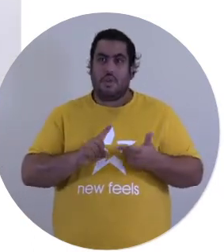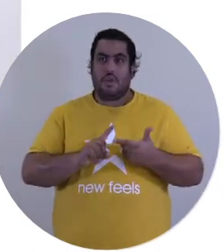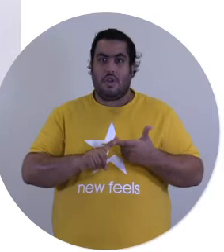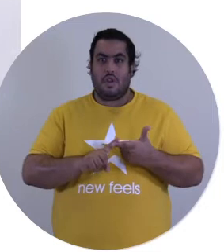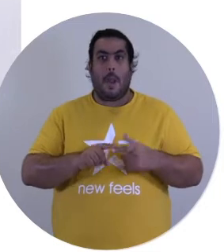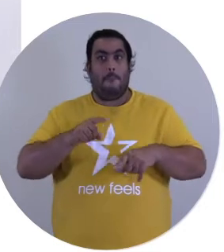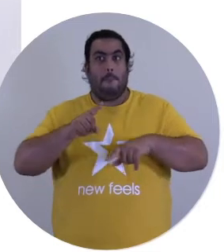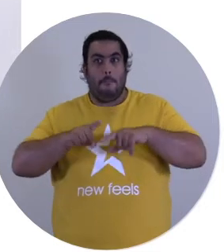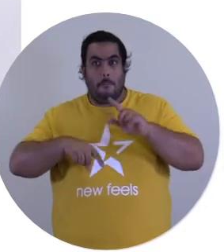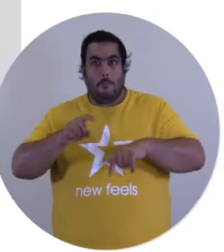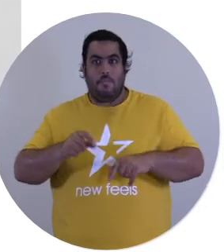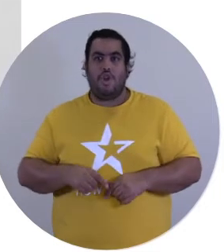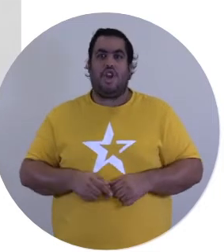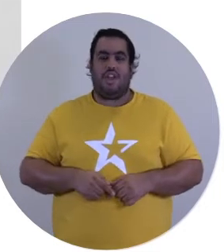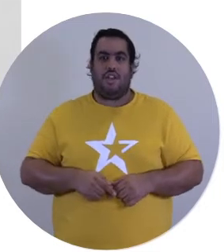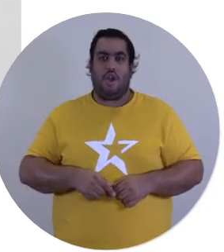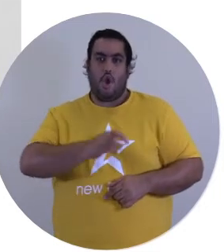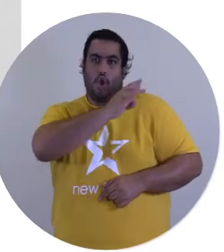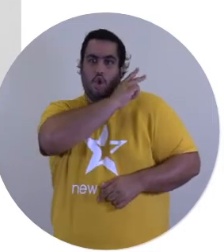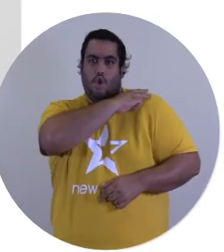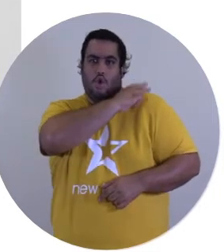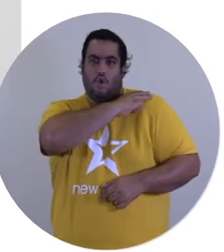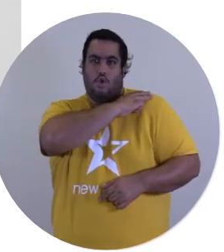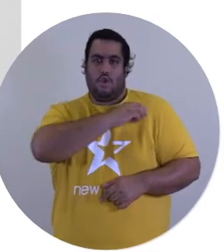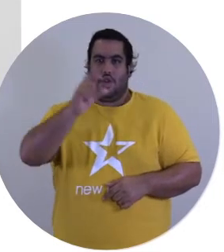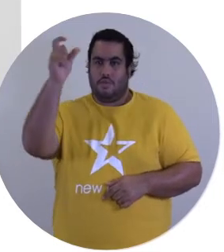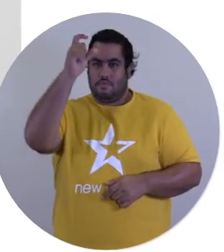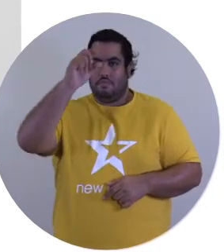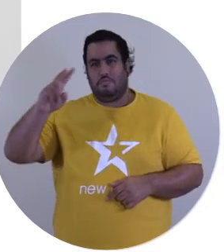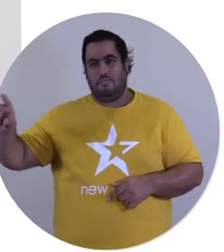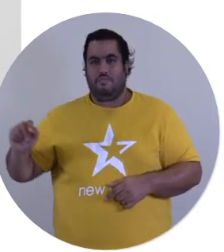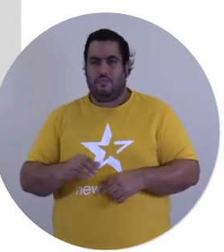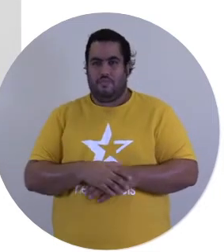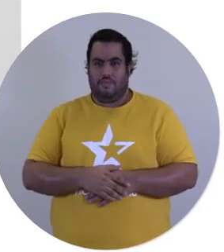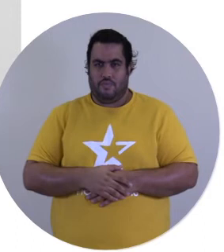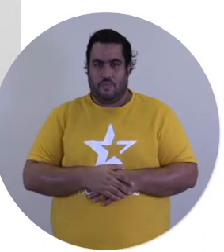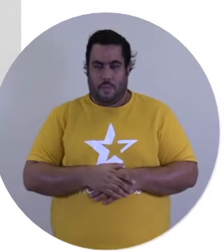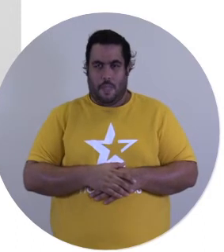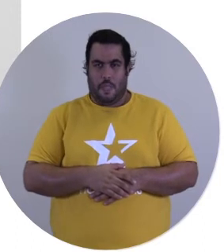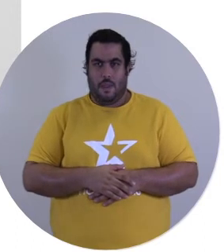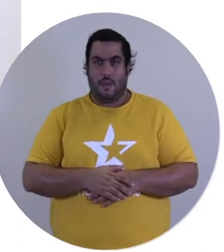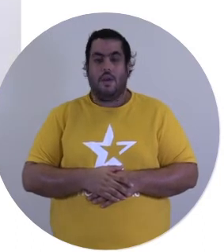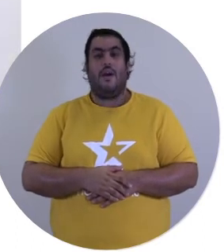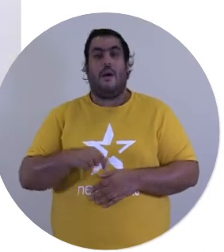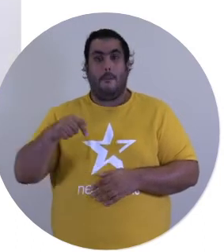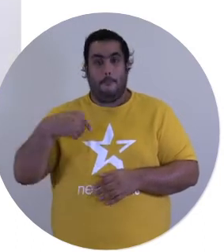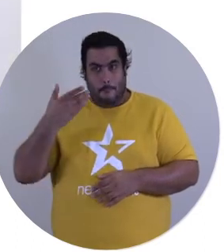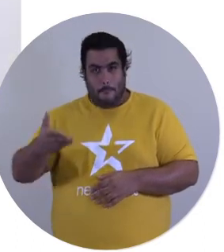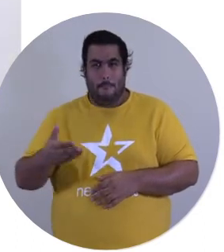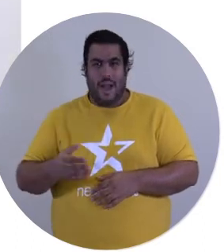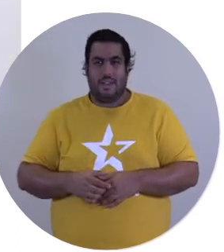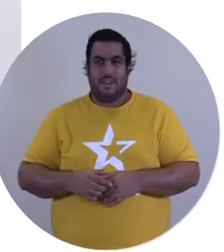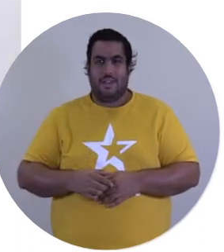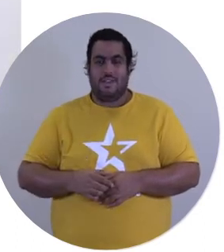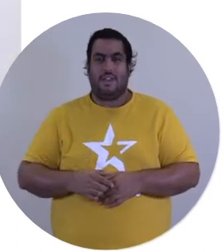or emergency services. To continue the advantages of living in a city, we can add more fun places like going